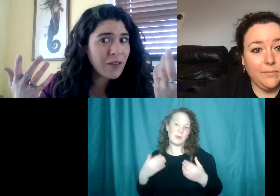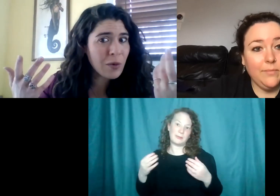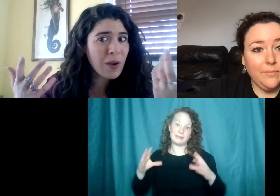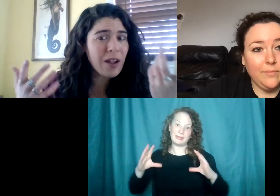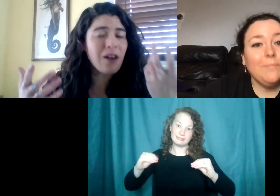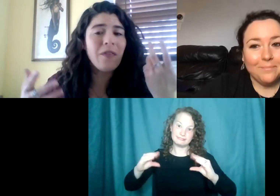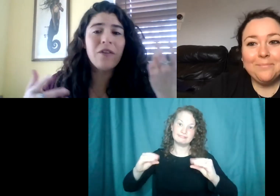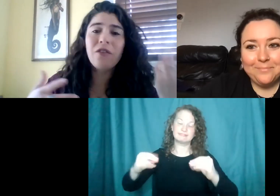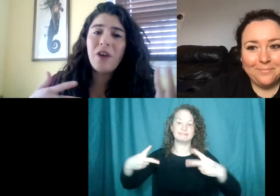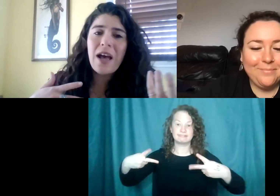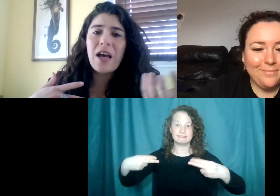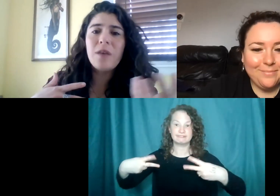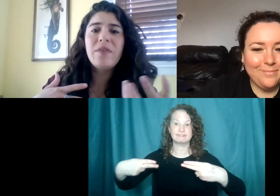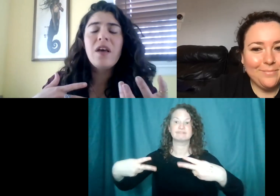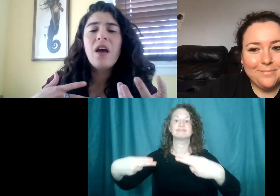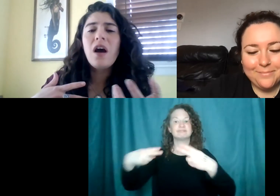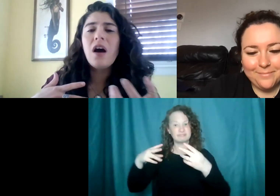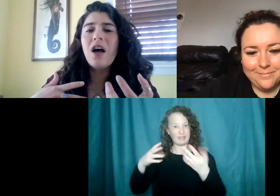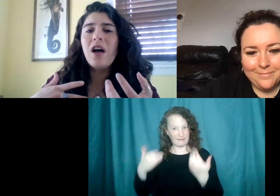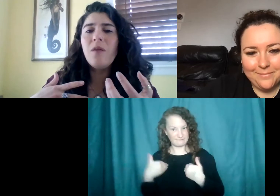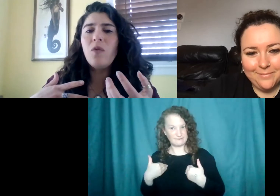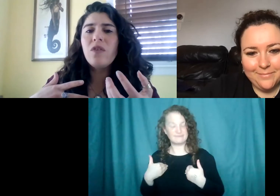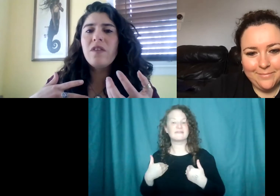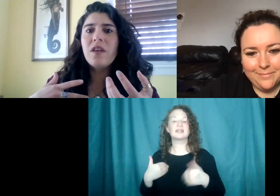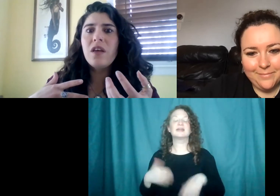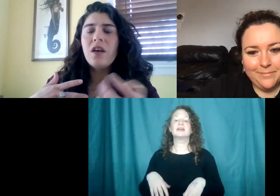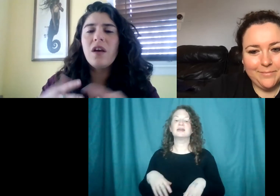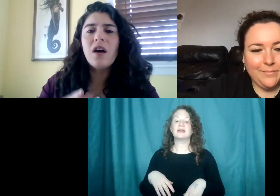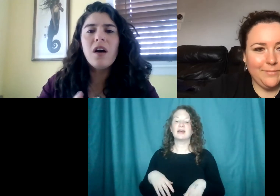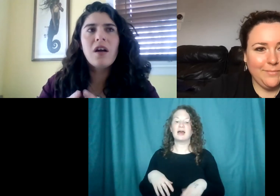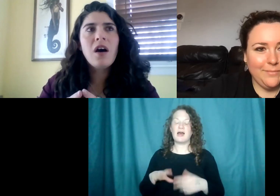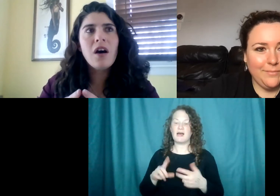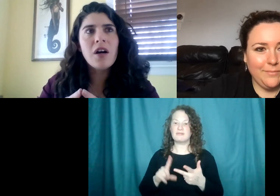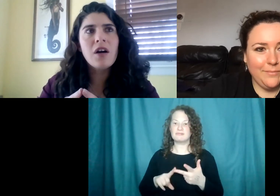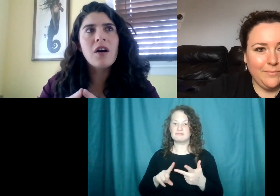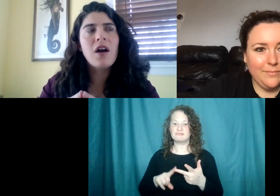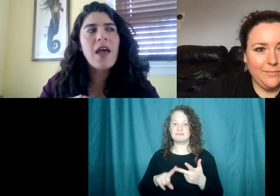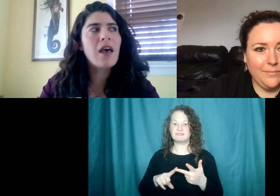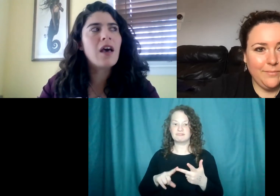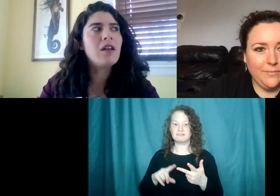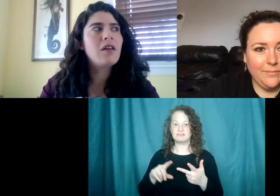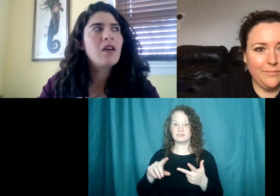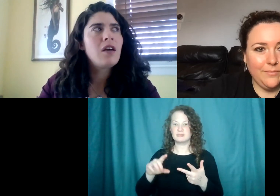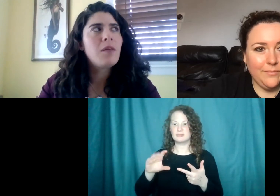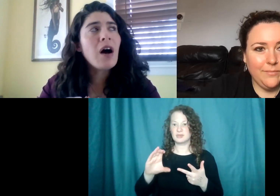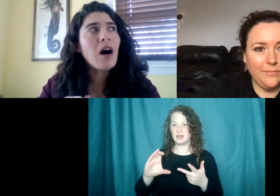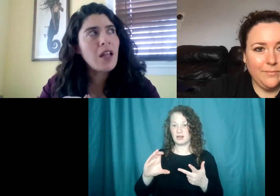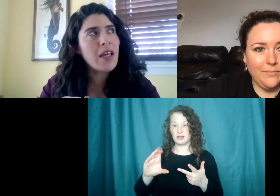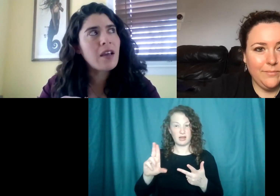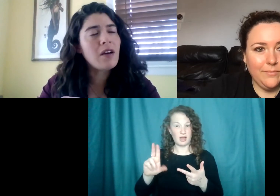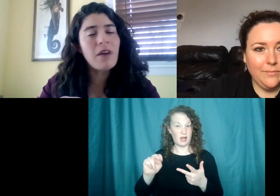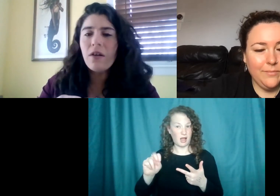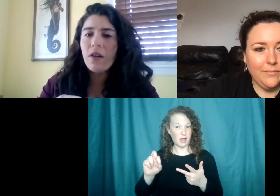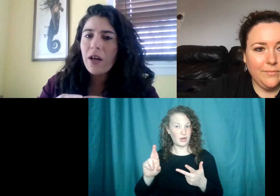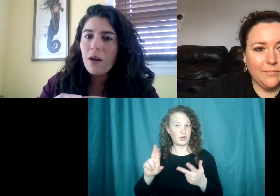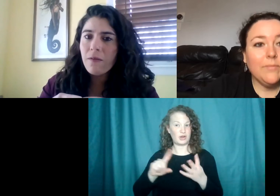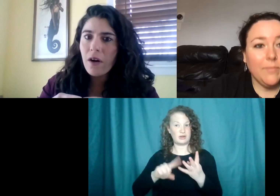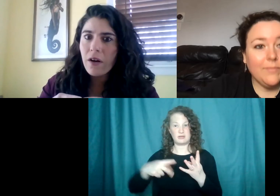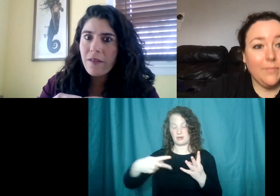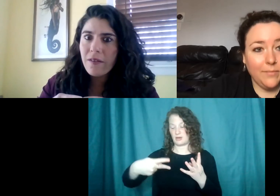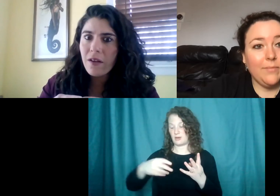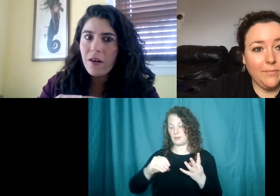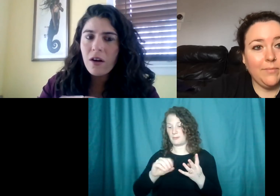lobsters everywhere and there's crabs. We'll see cunner and pollock around our